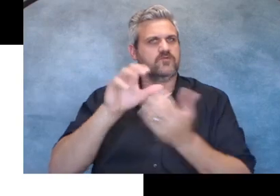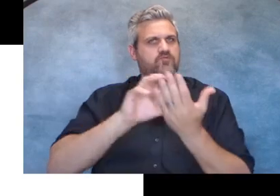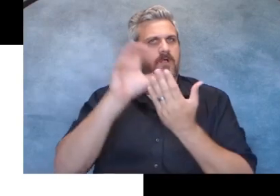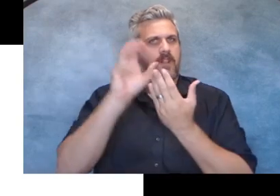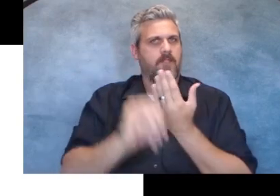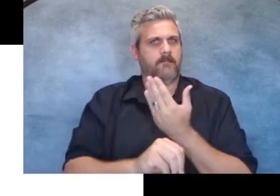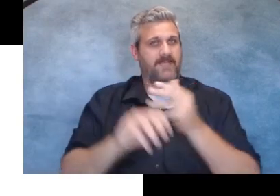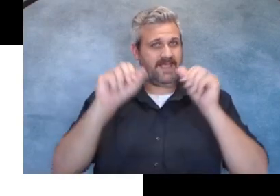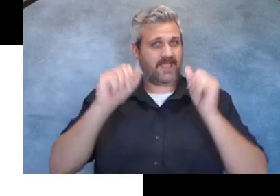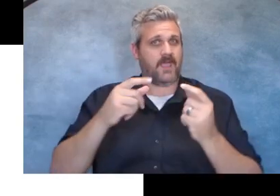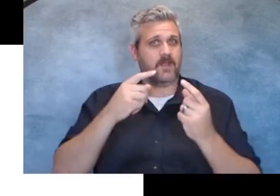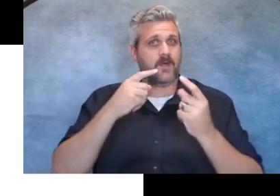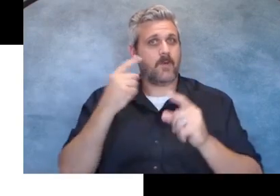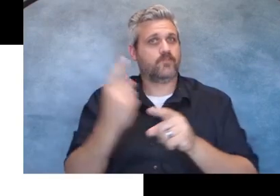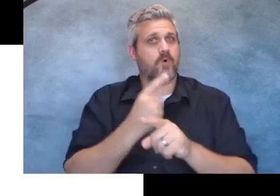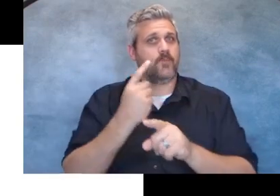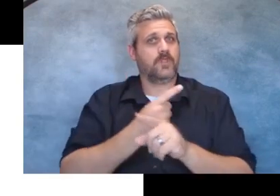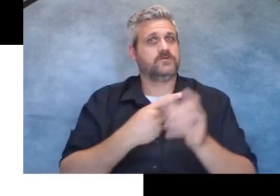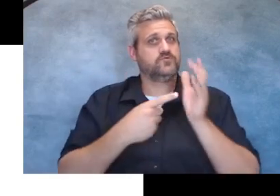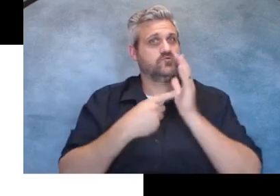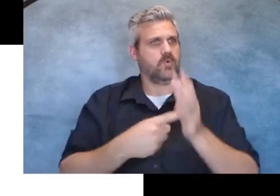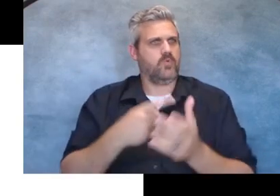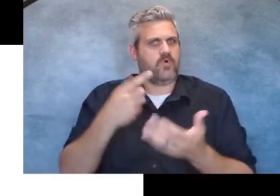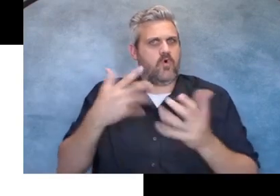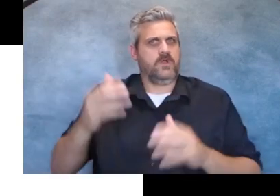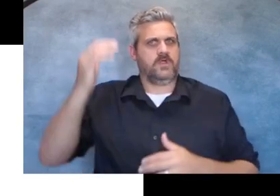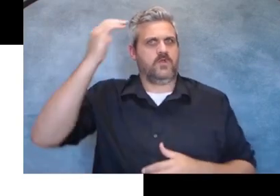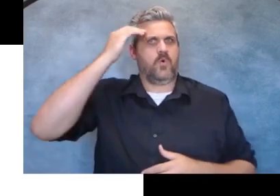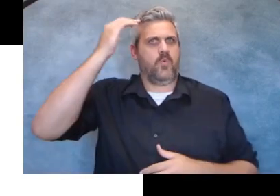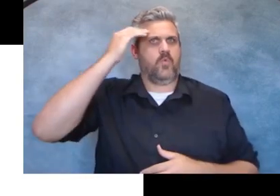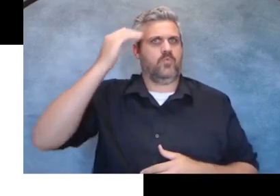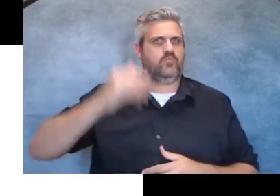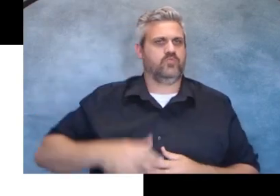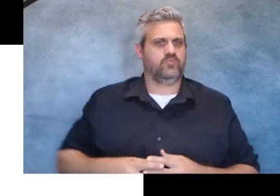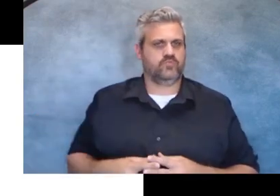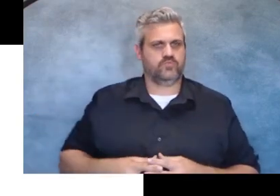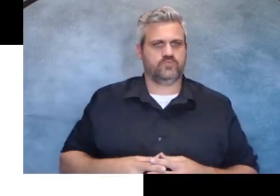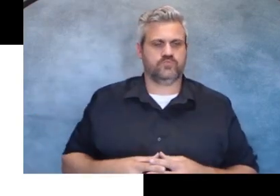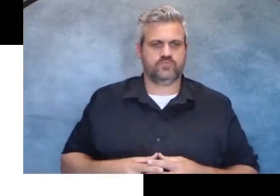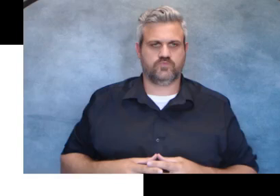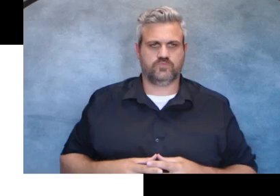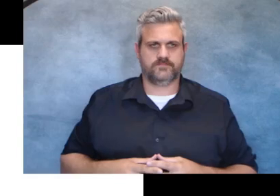and be able to appropriately show what they know.